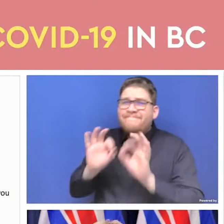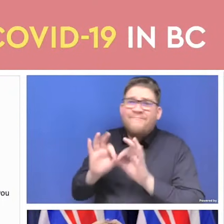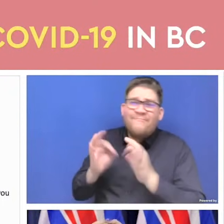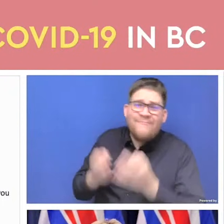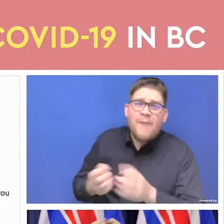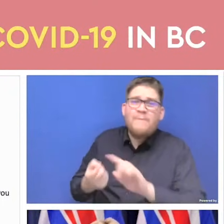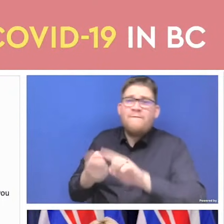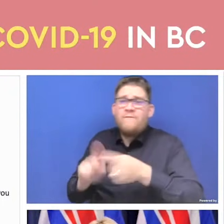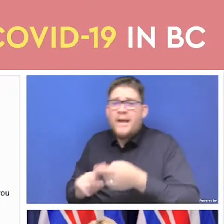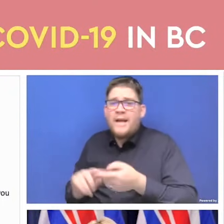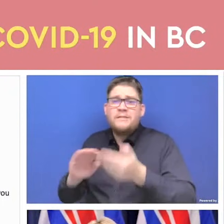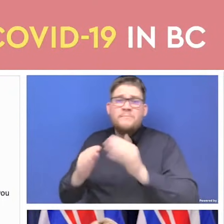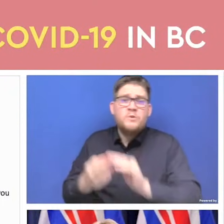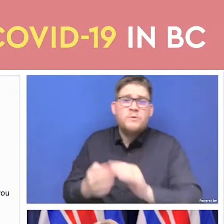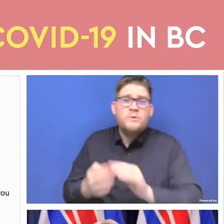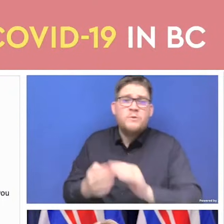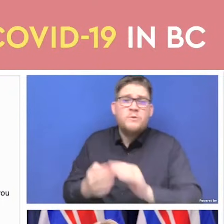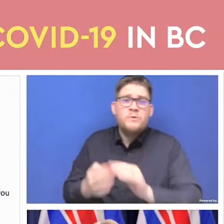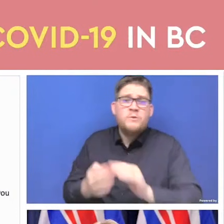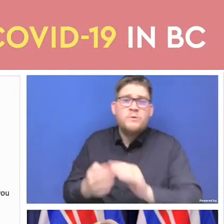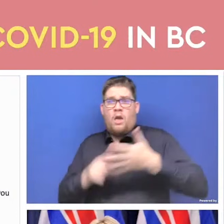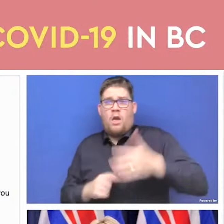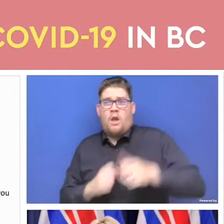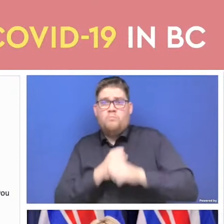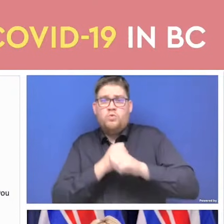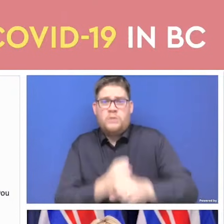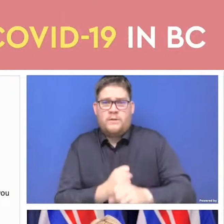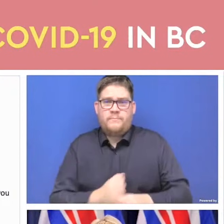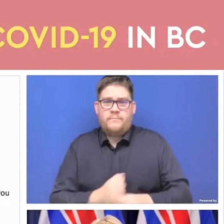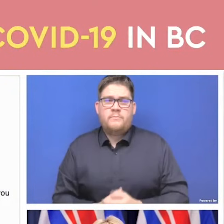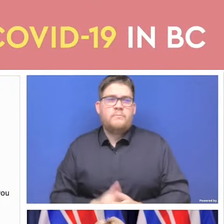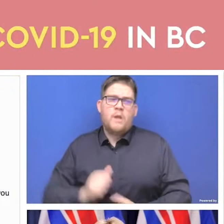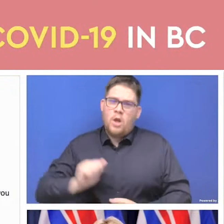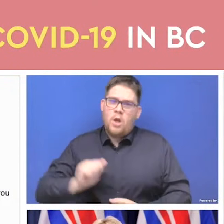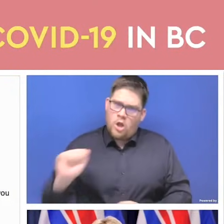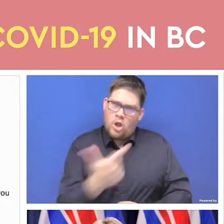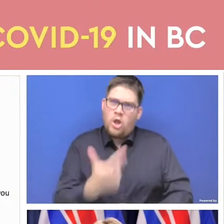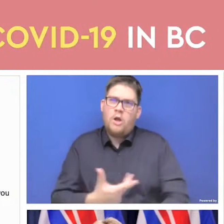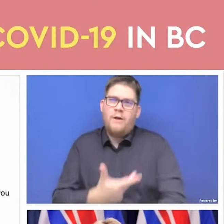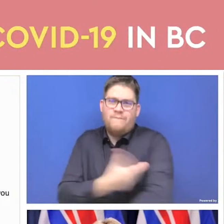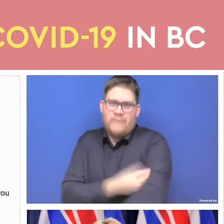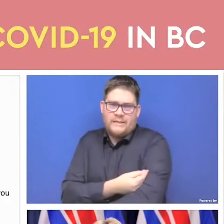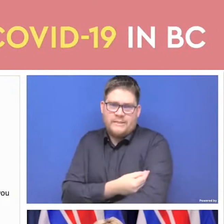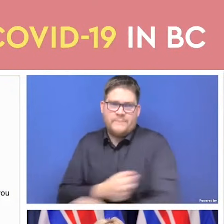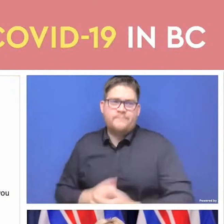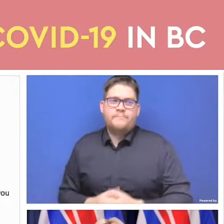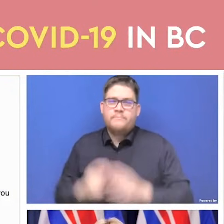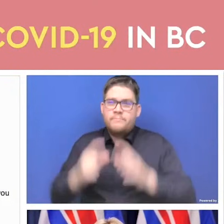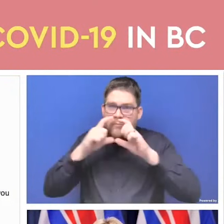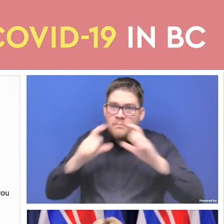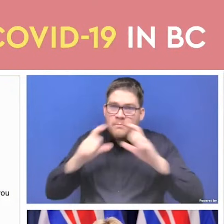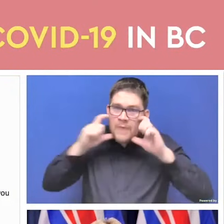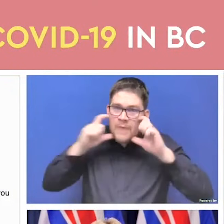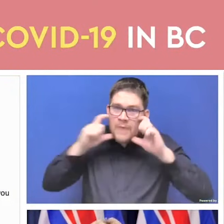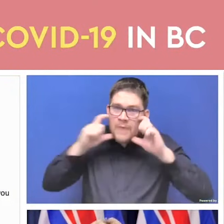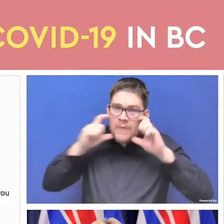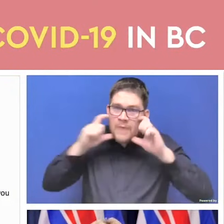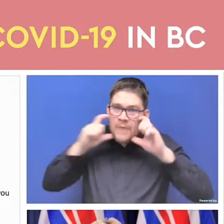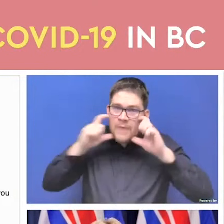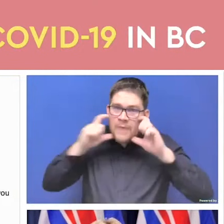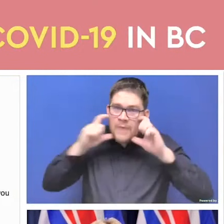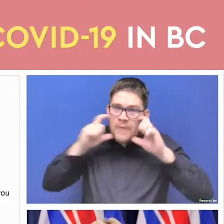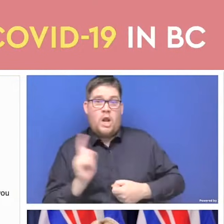and that's important. But also wearing masks where it's appropriate, where we're in those indoor settings where we can pass it on to